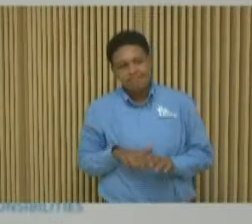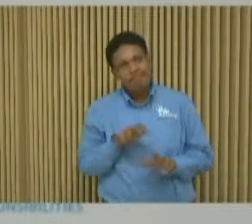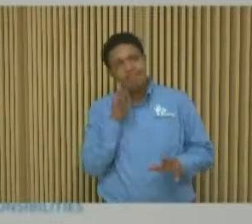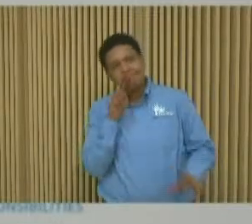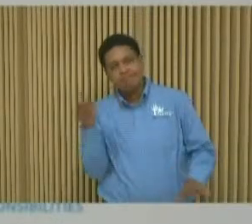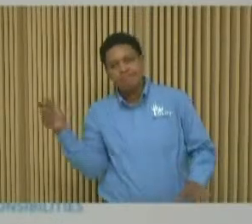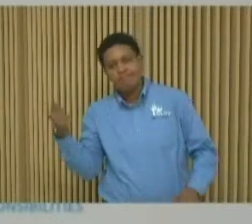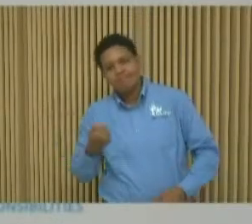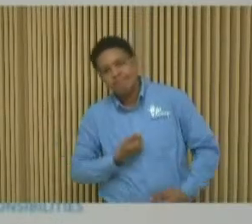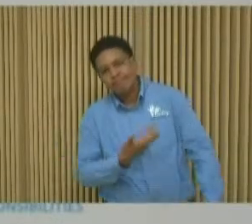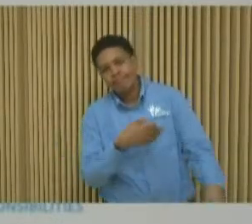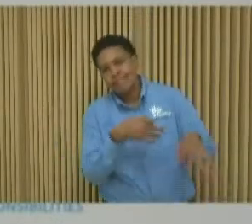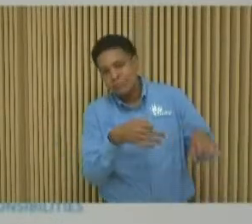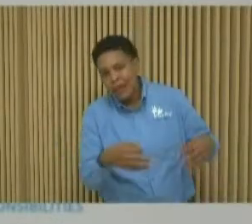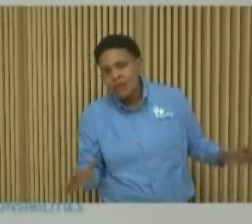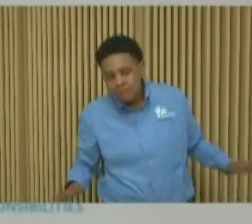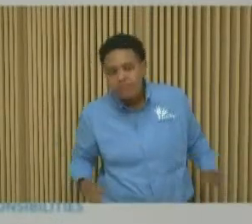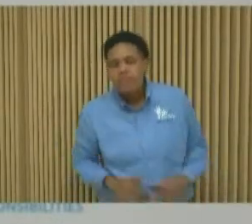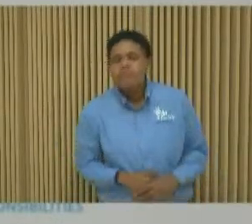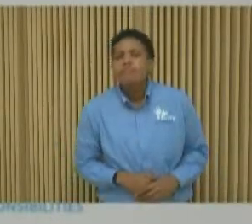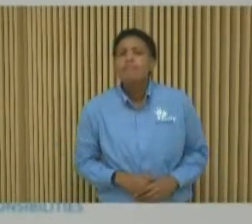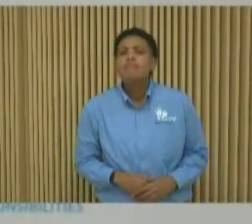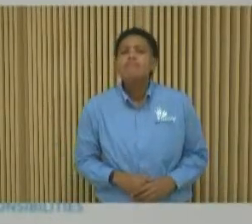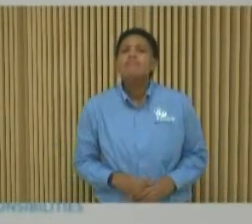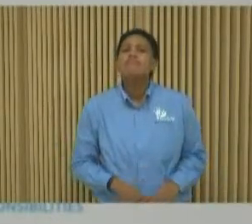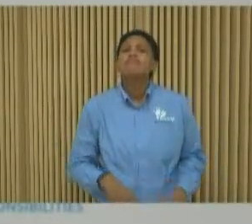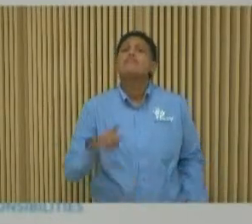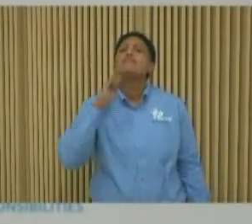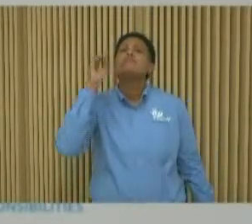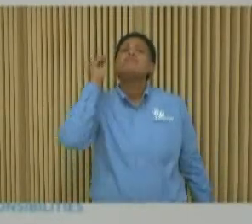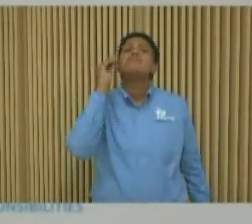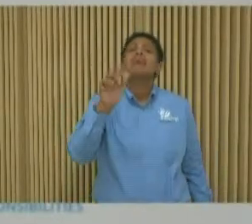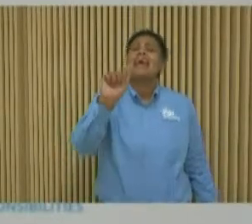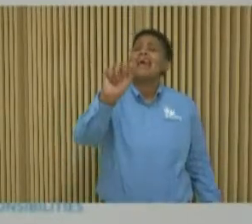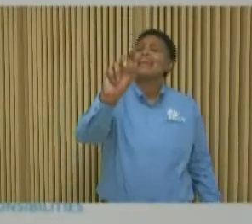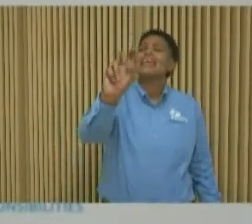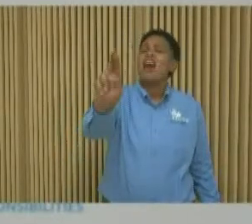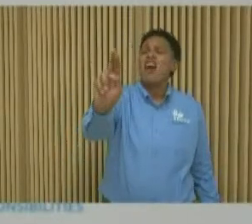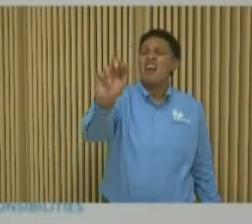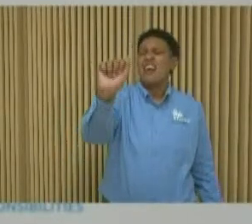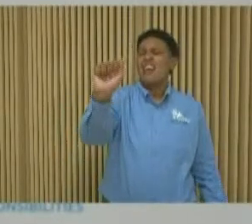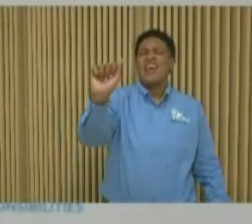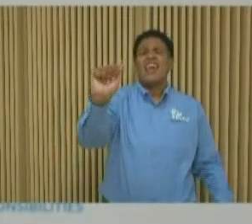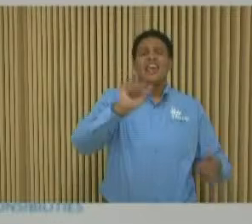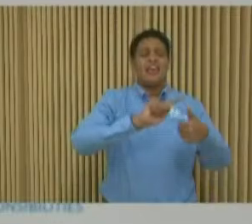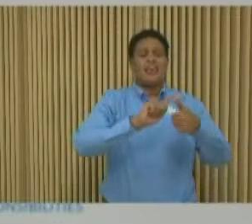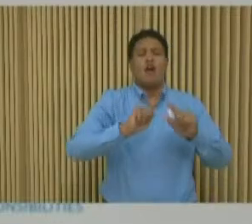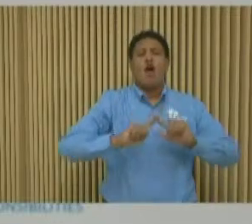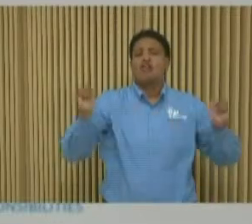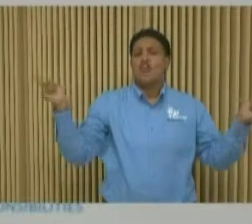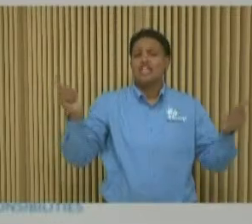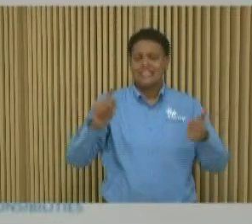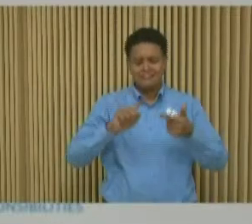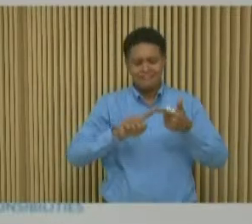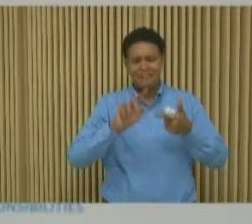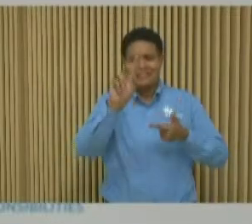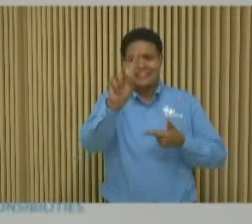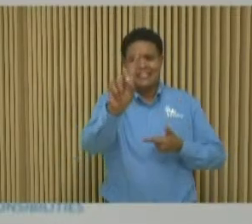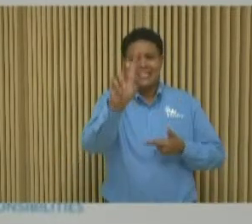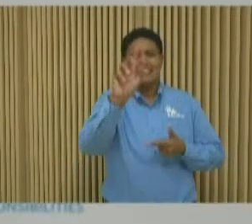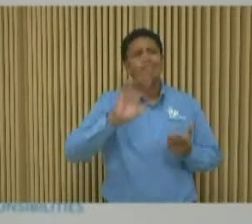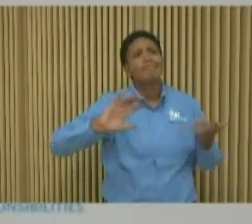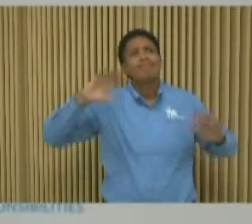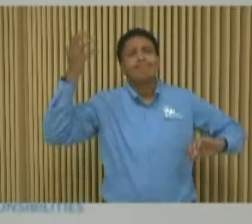just immediately say that ADR, Alternative Dispute Resolution, is one of the